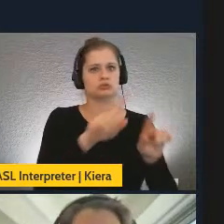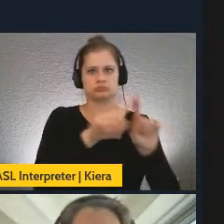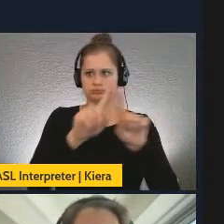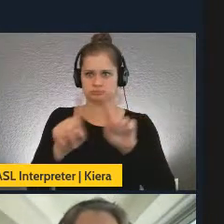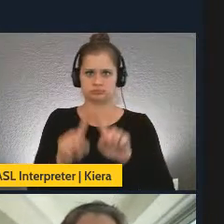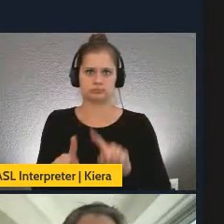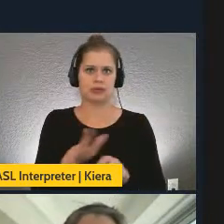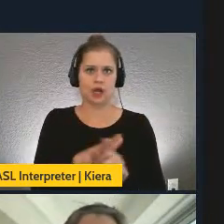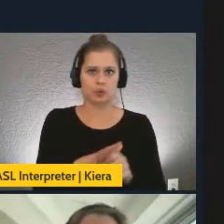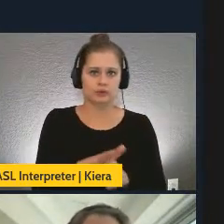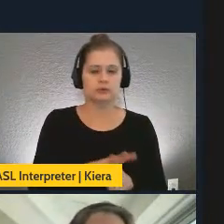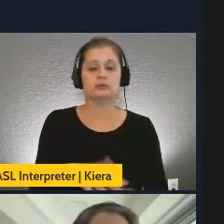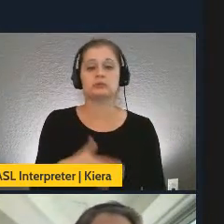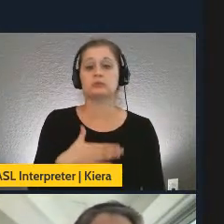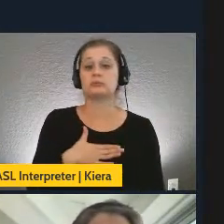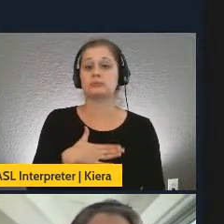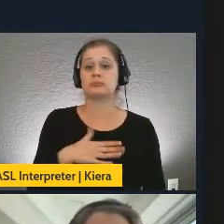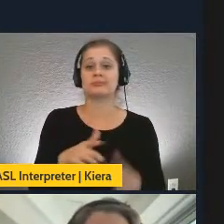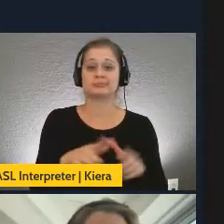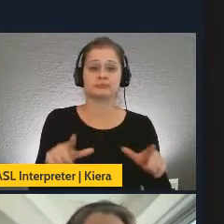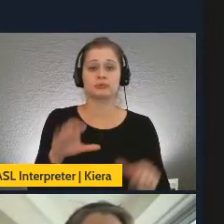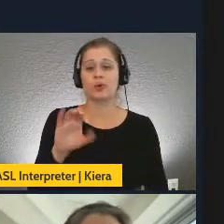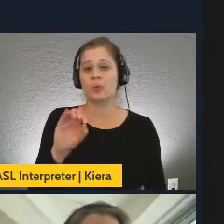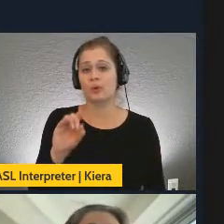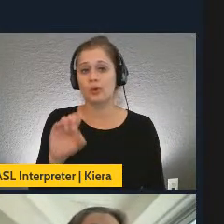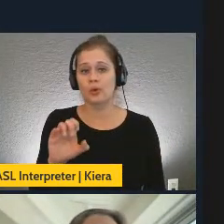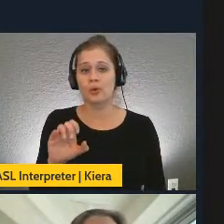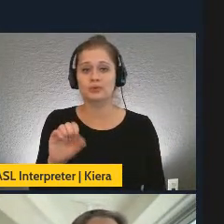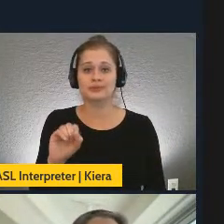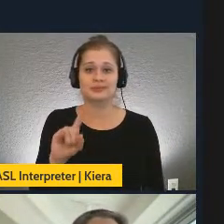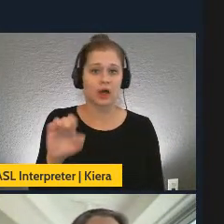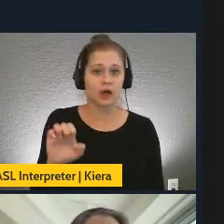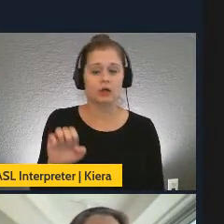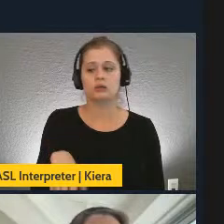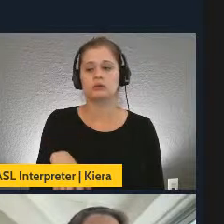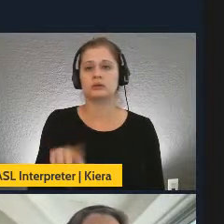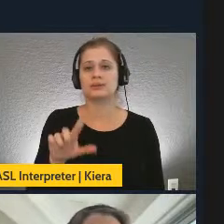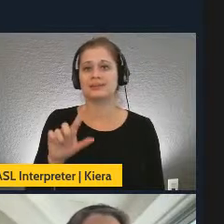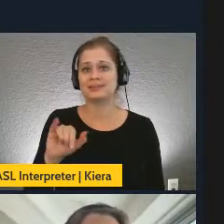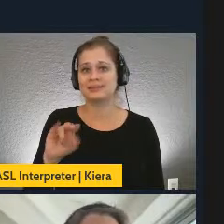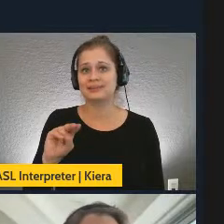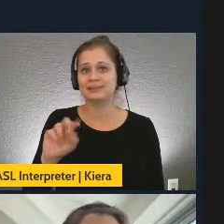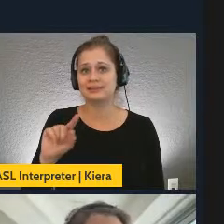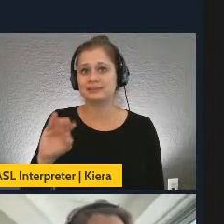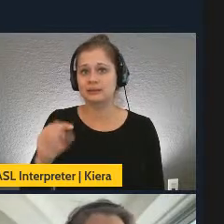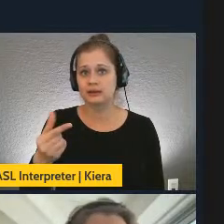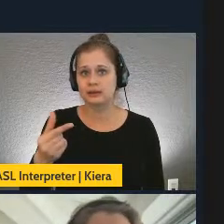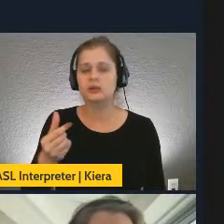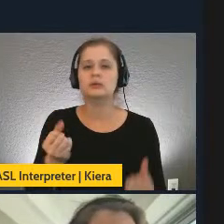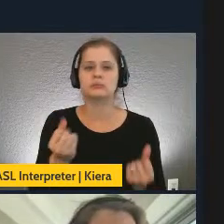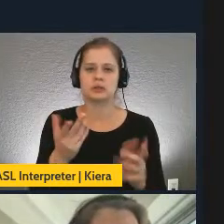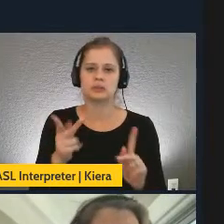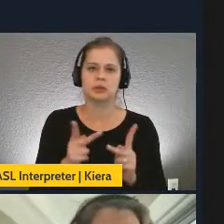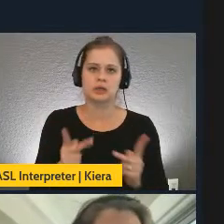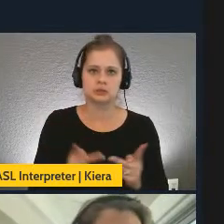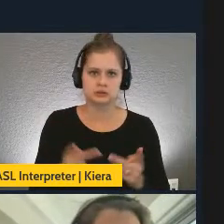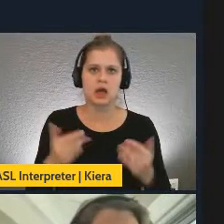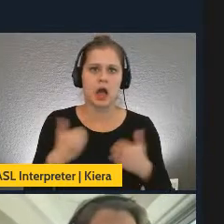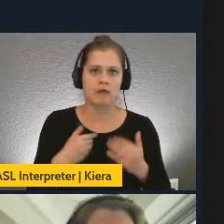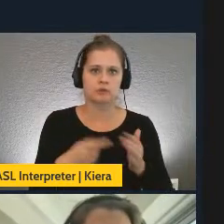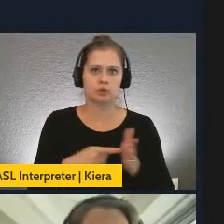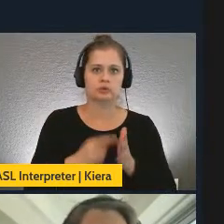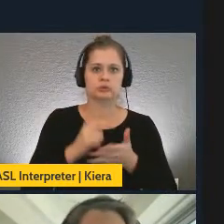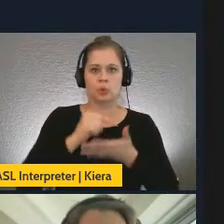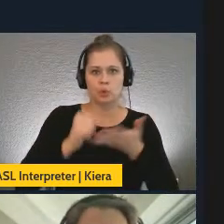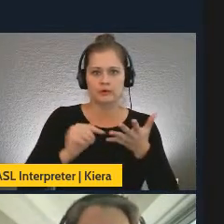same coding standards, so like code style, linting, a lot of places have like requirements on like having the order of import to be the same in